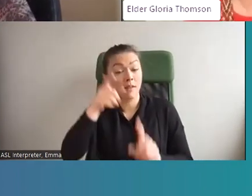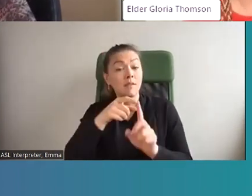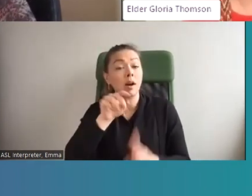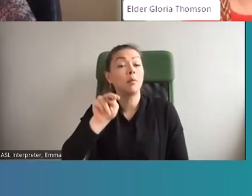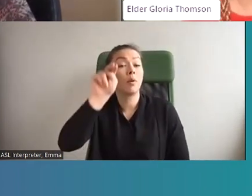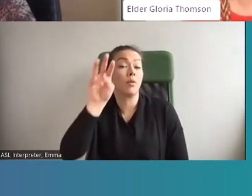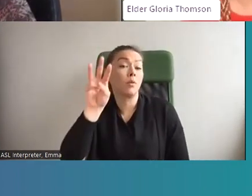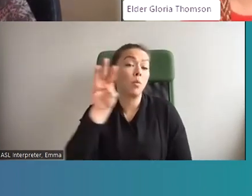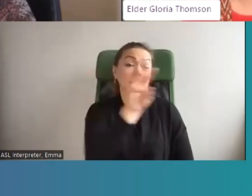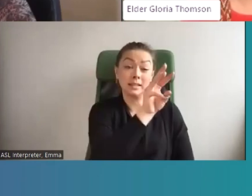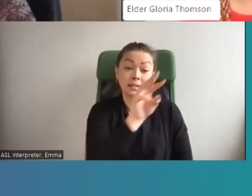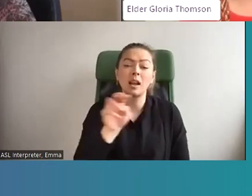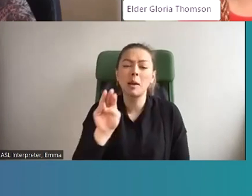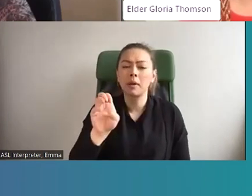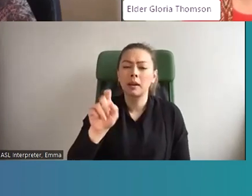man, who